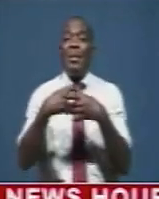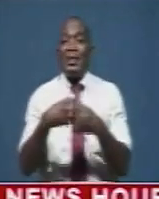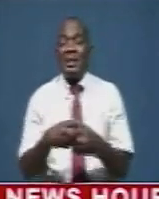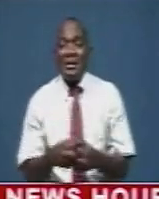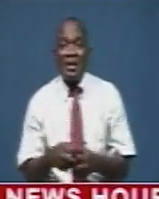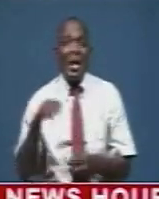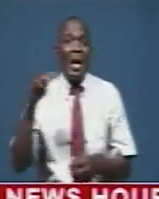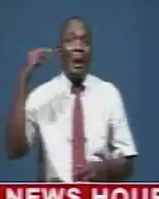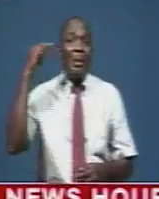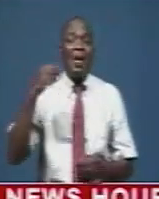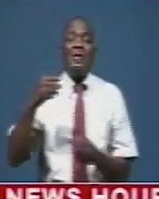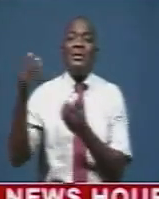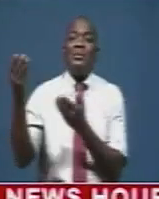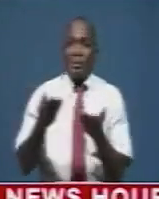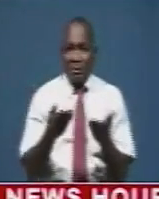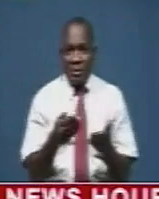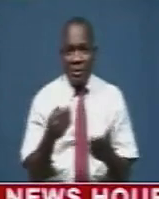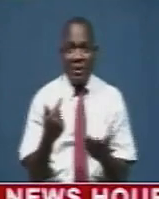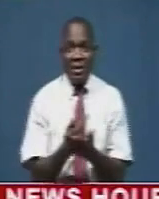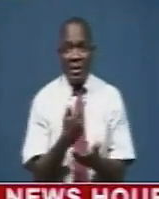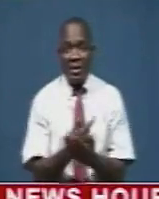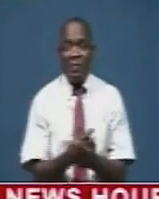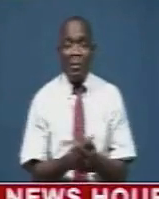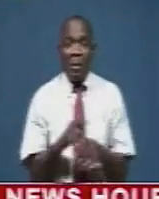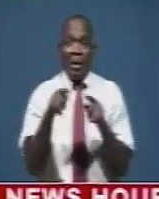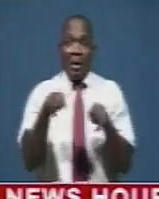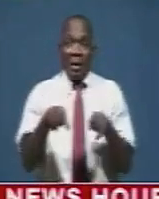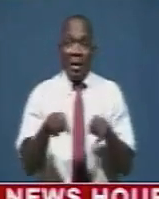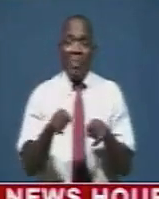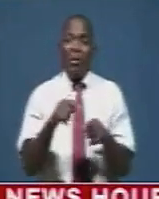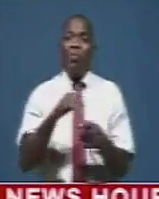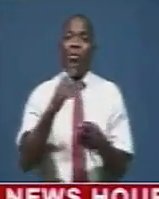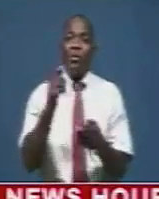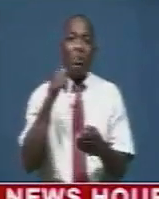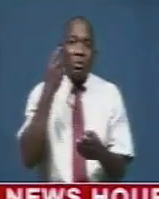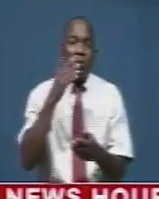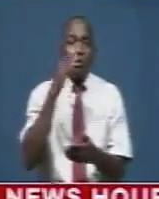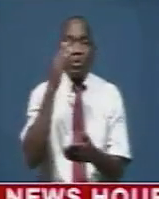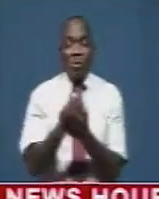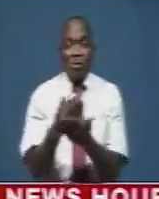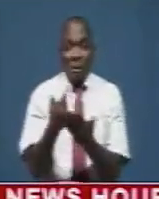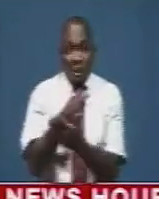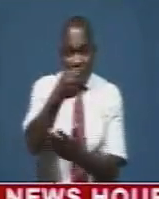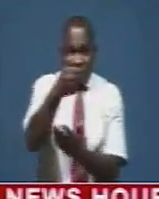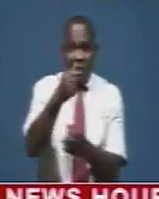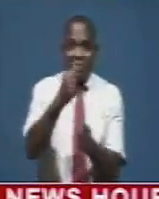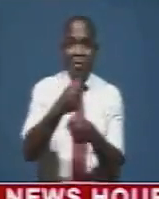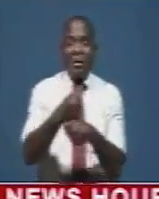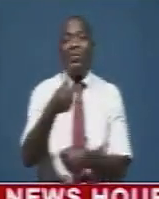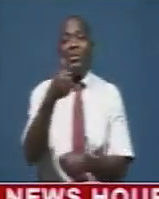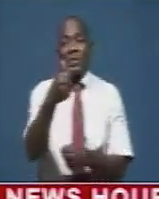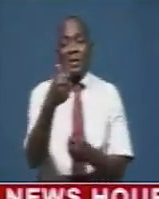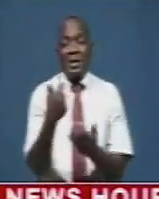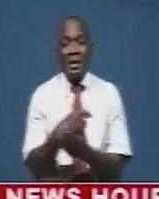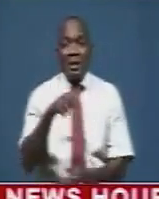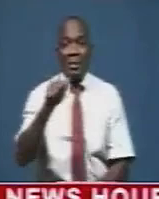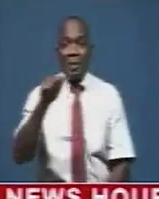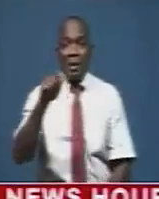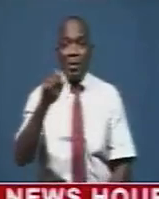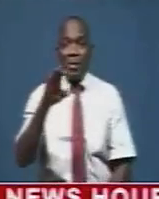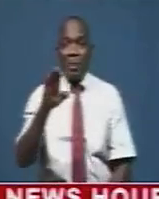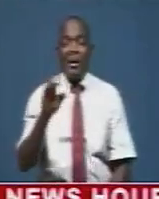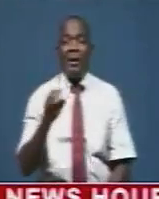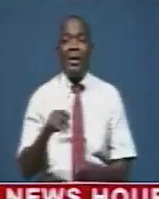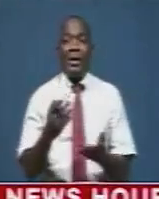water pipes, among others. But this is to end soon. The Ghana Atomic Energy Commission Foundry and Machine Tooling